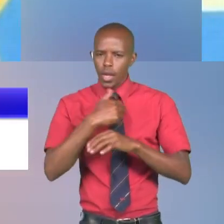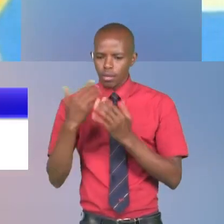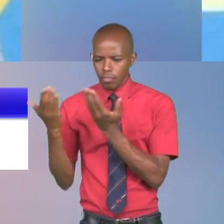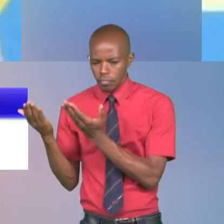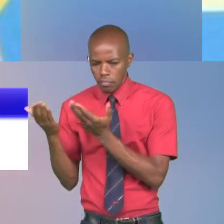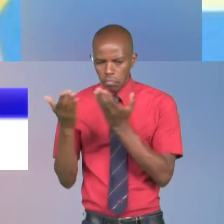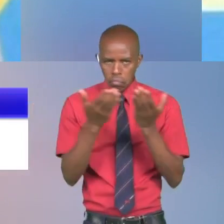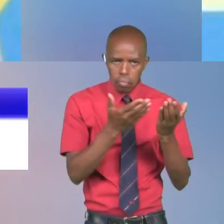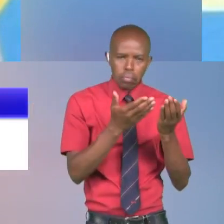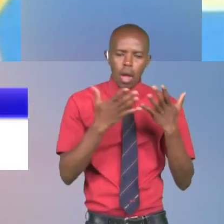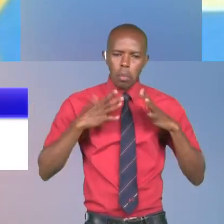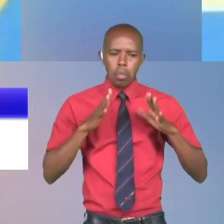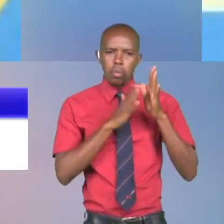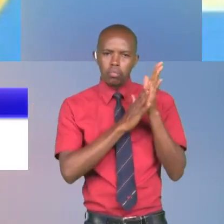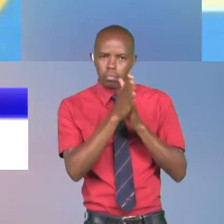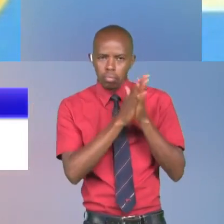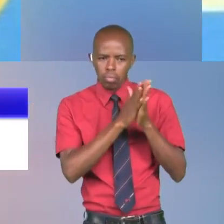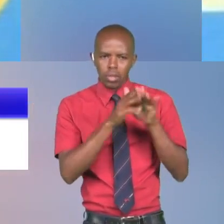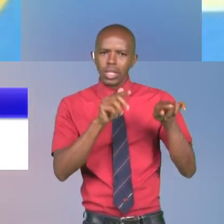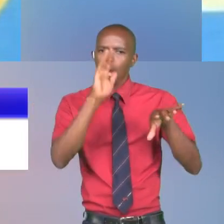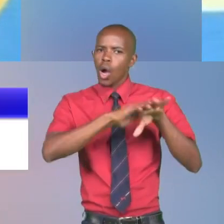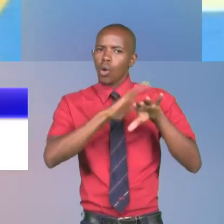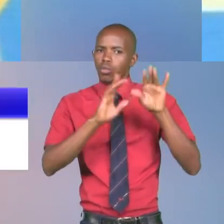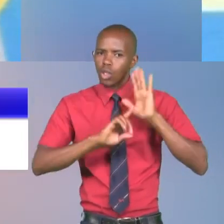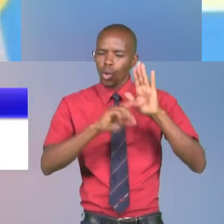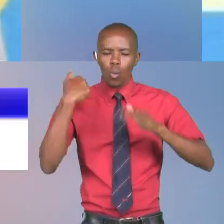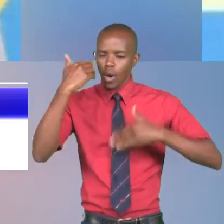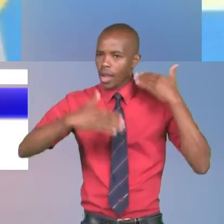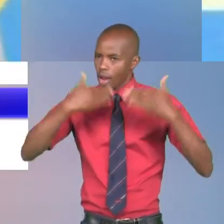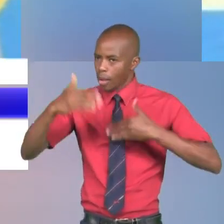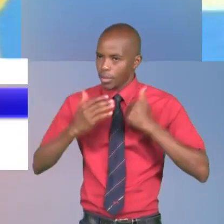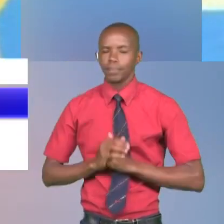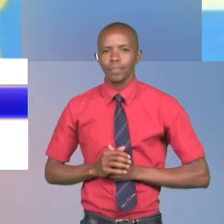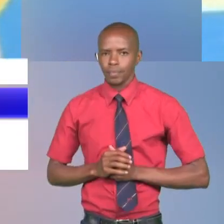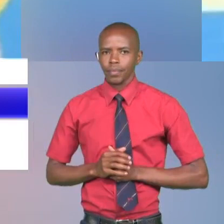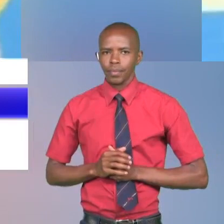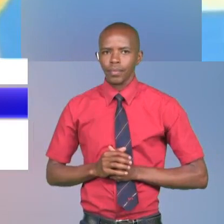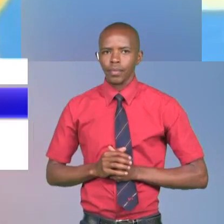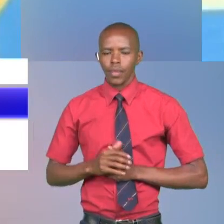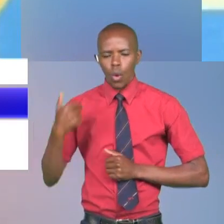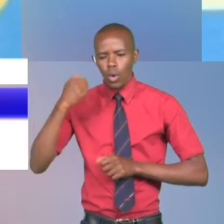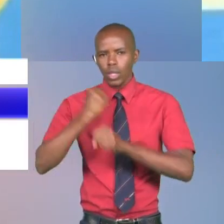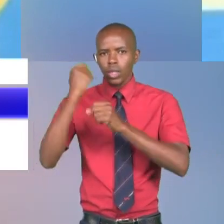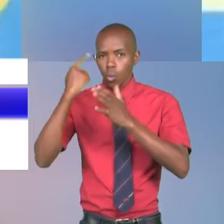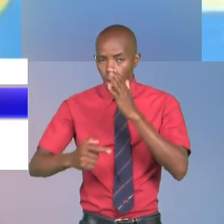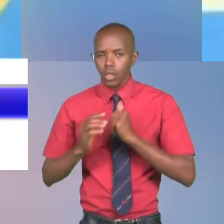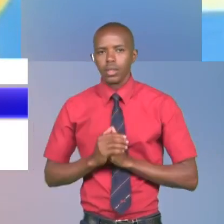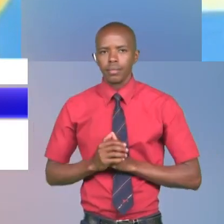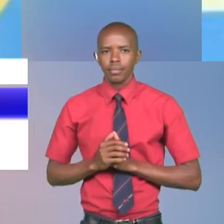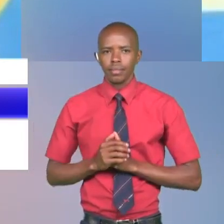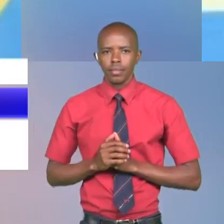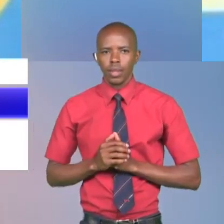this enthusiasm. This enthusiasm is actually a good sign, and we are happy with it. What therefore we have done is that we have done